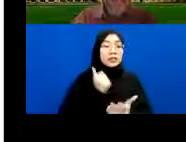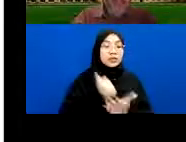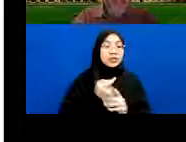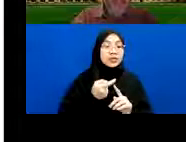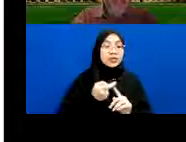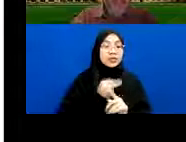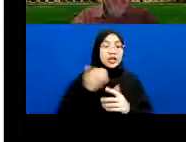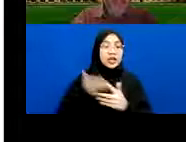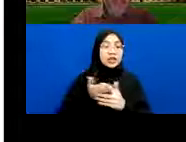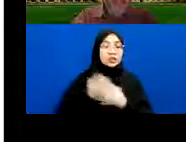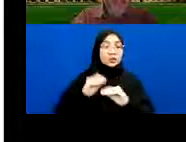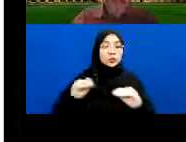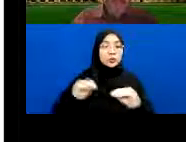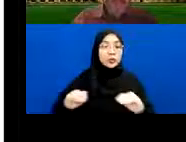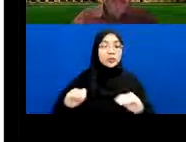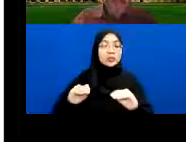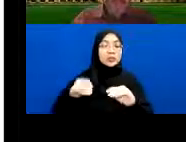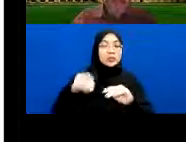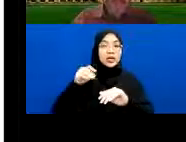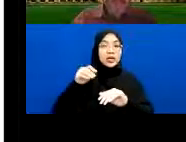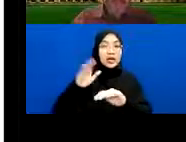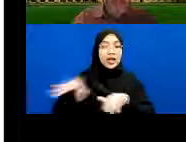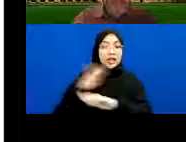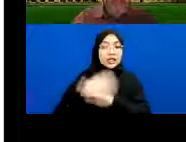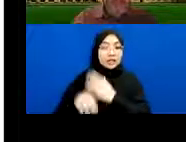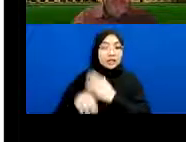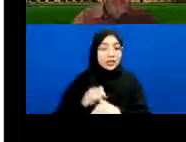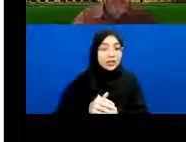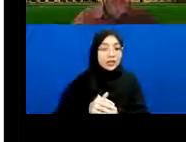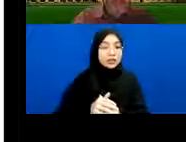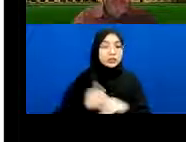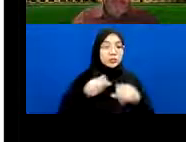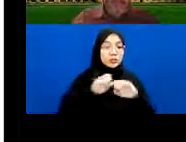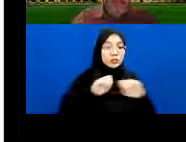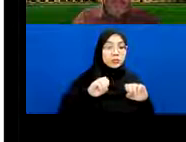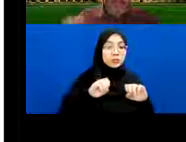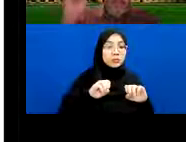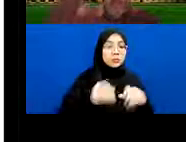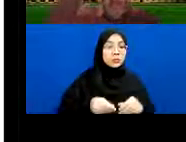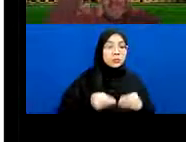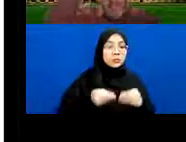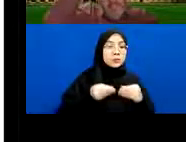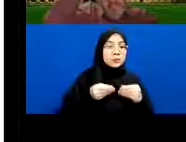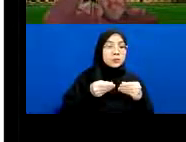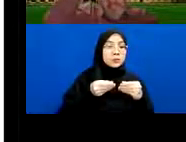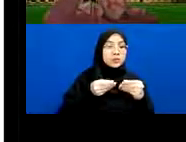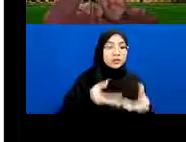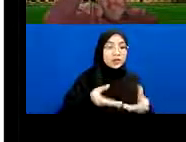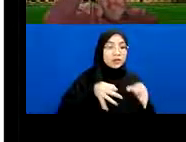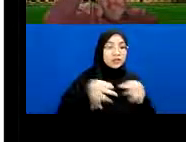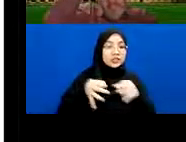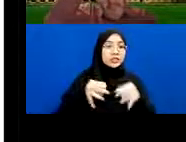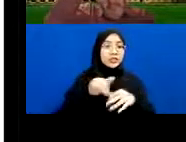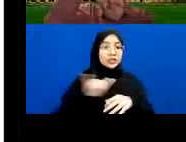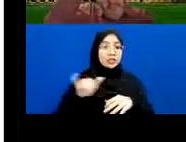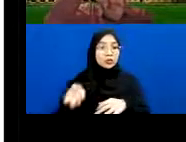with disability is promoted in several international forums. For example, in the Convention on the Rights of Persons